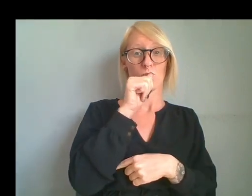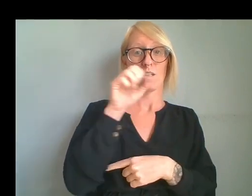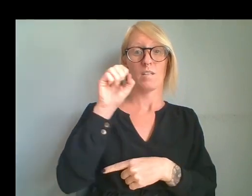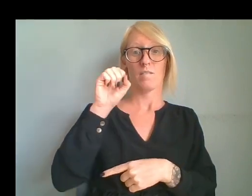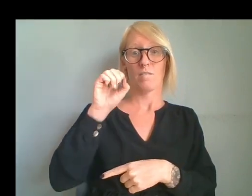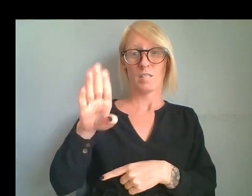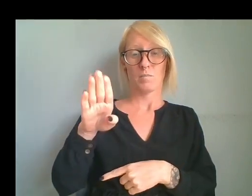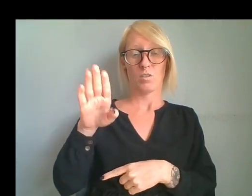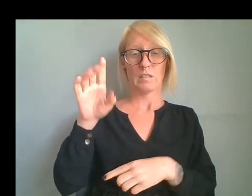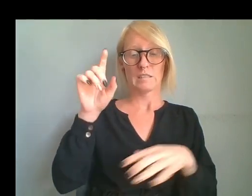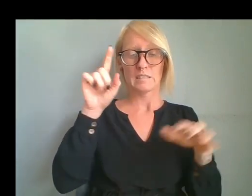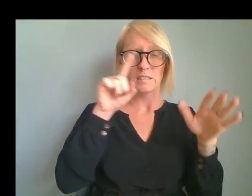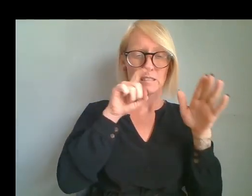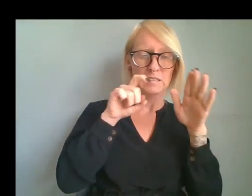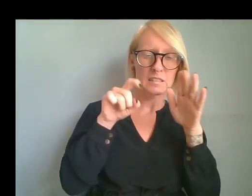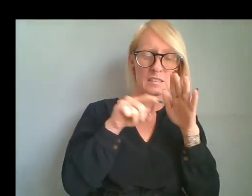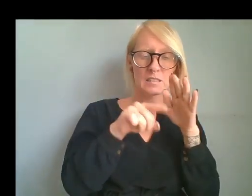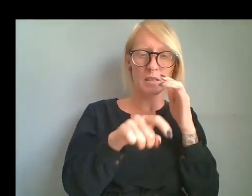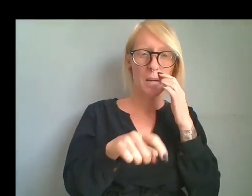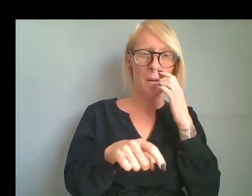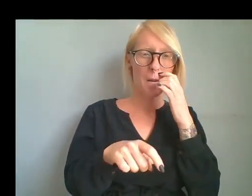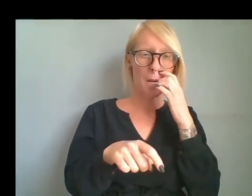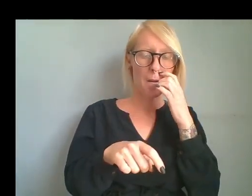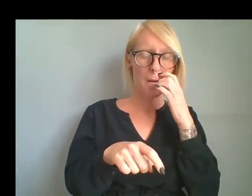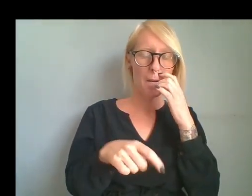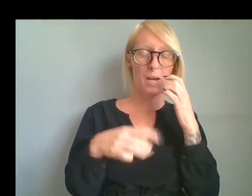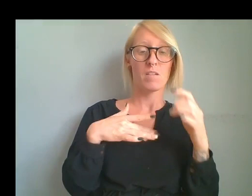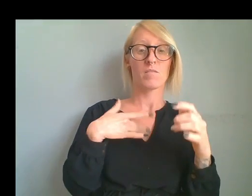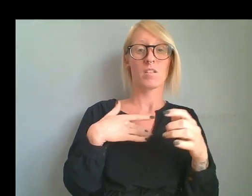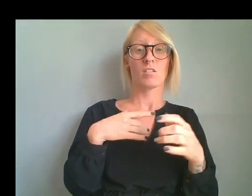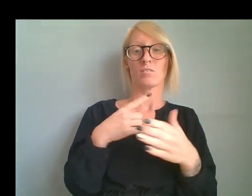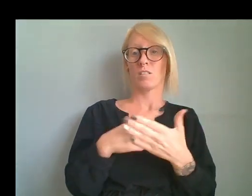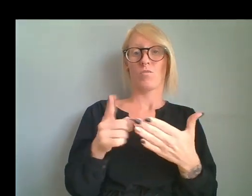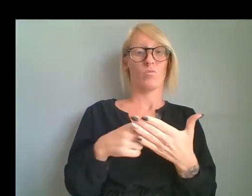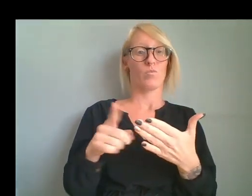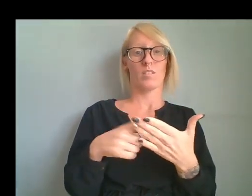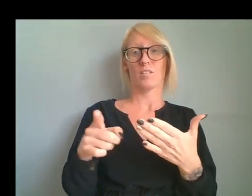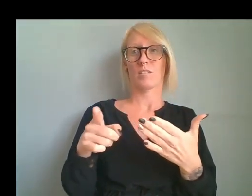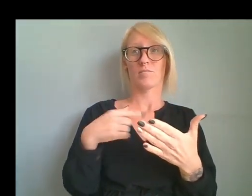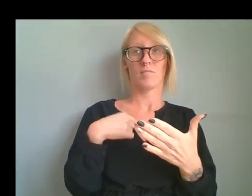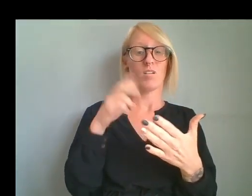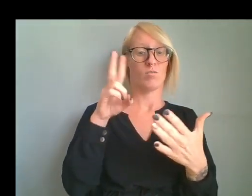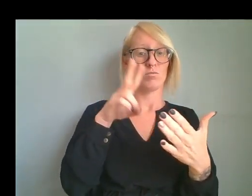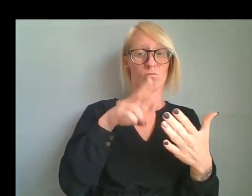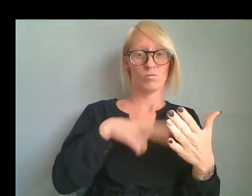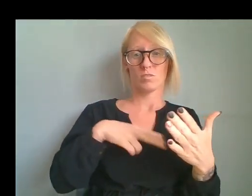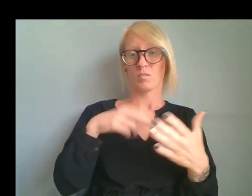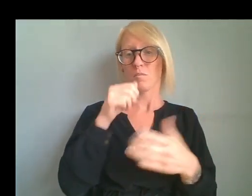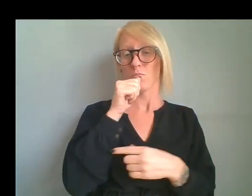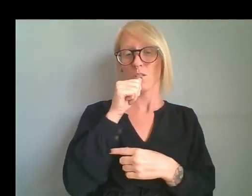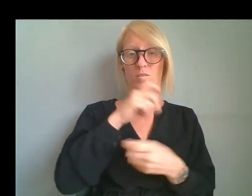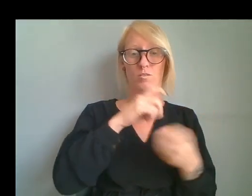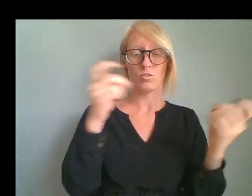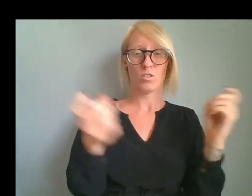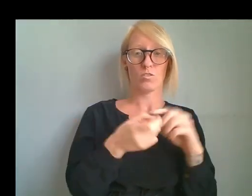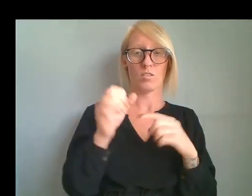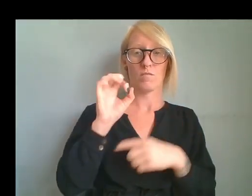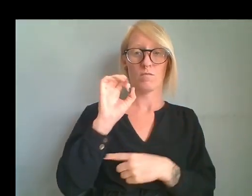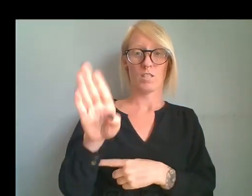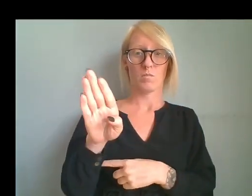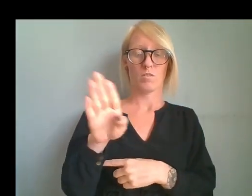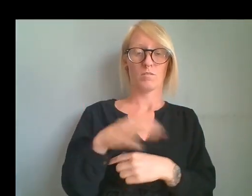very sneaky, and it feels like almost every week I'm reading something about privacy changes in Facebook. So